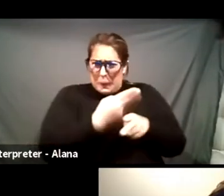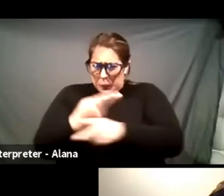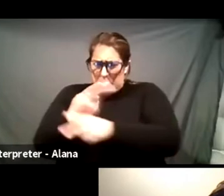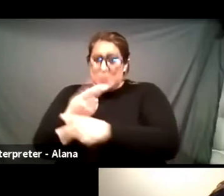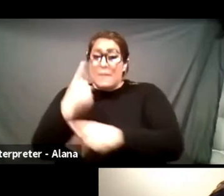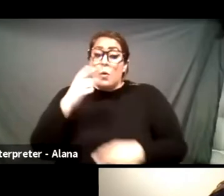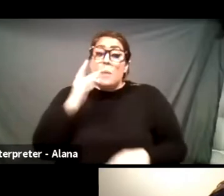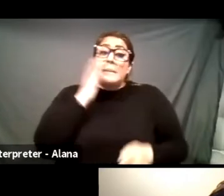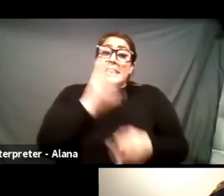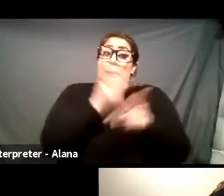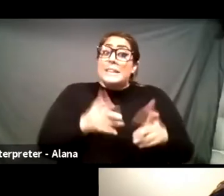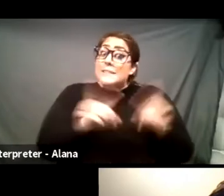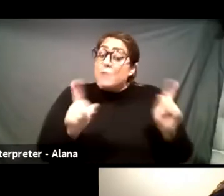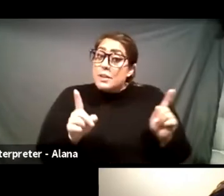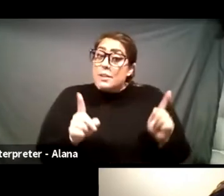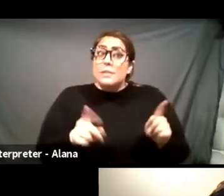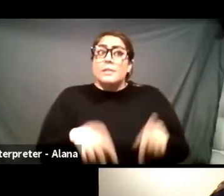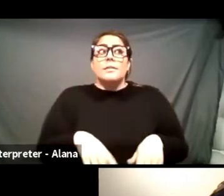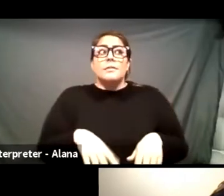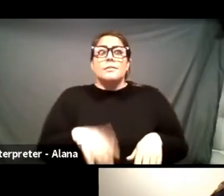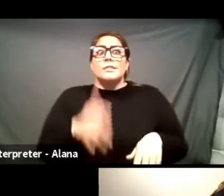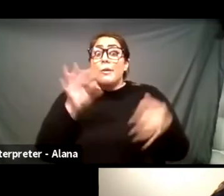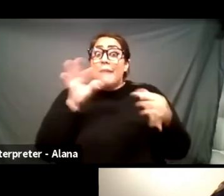perhaps with beekeeping at least,